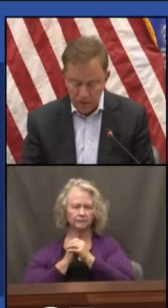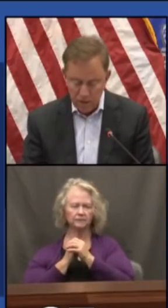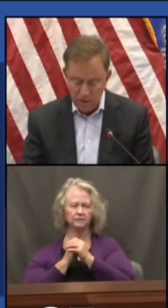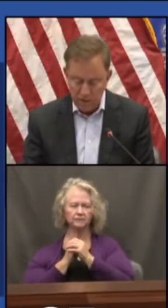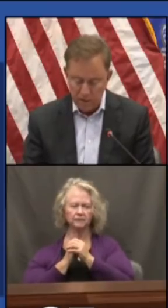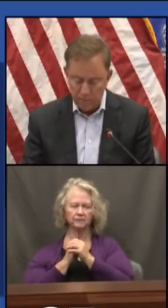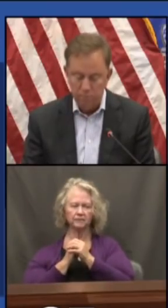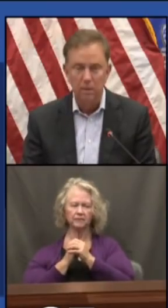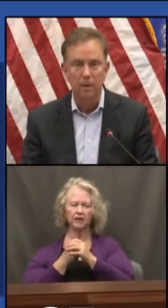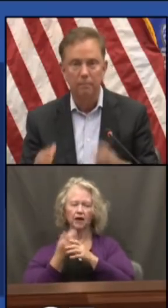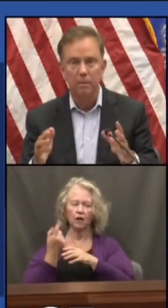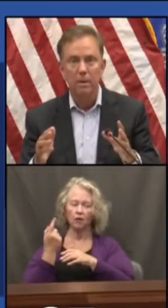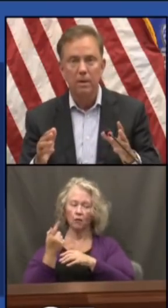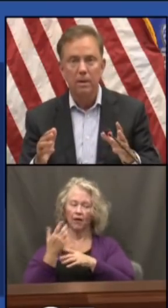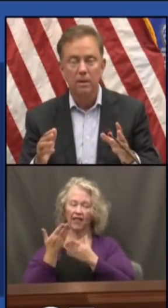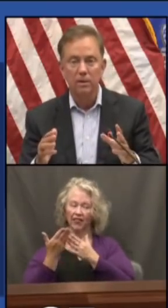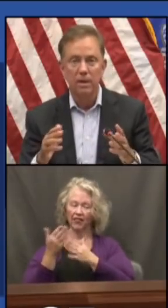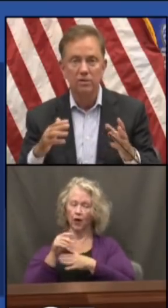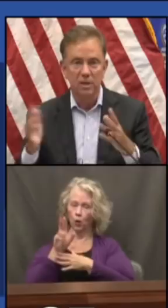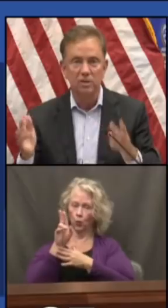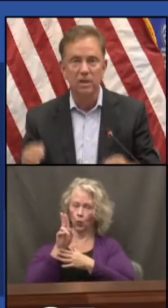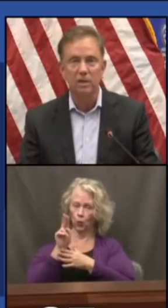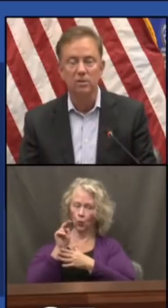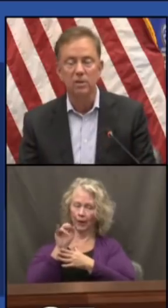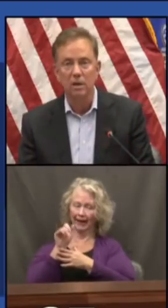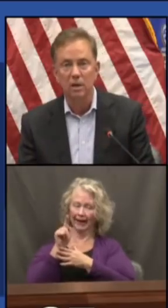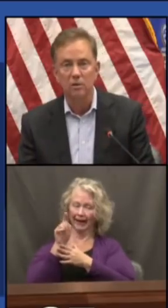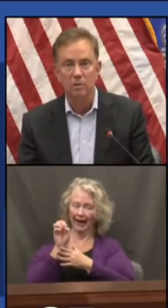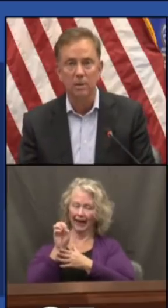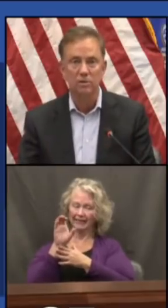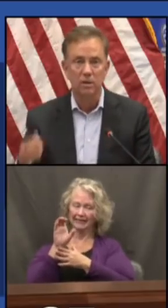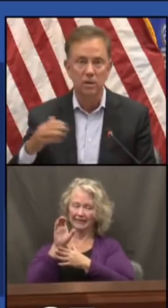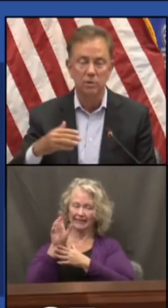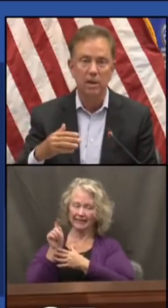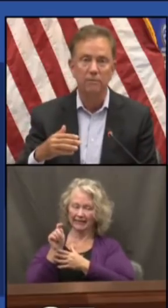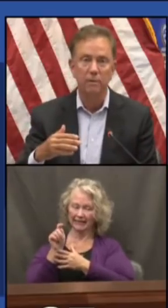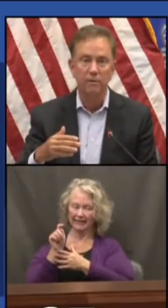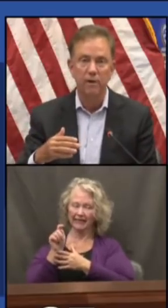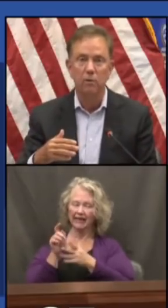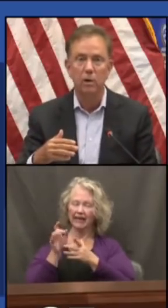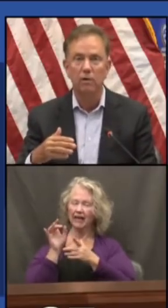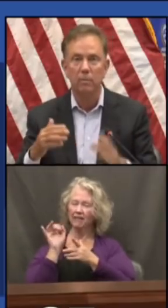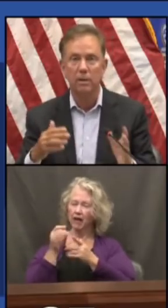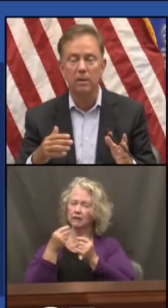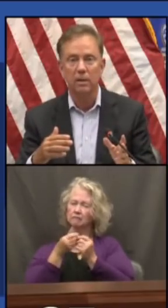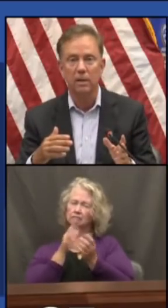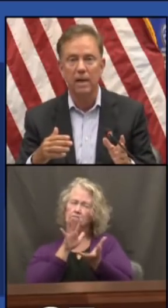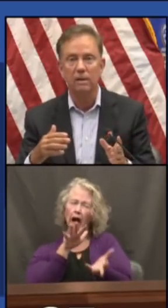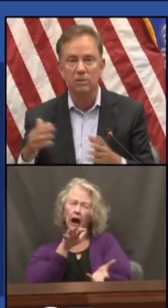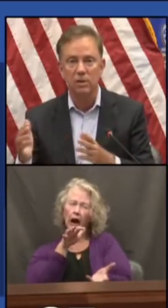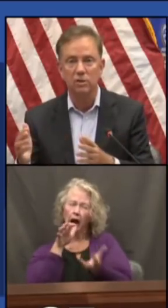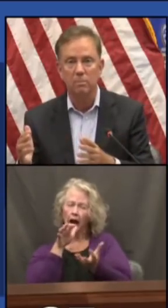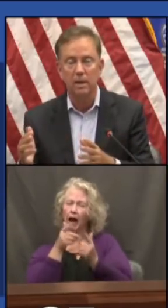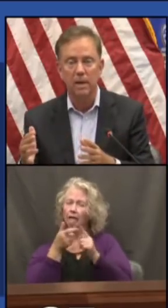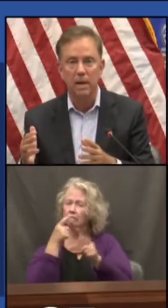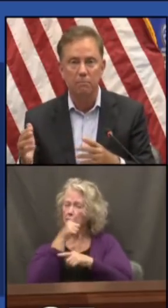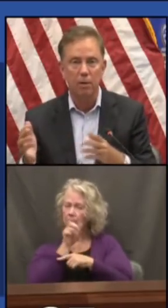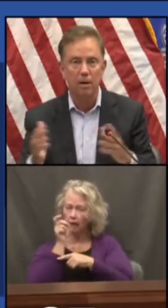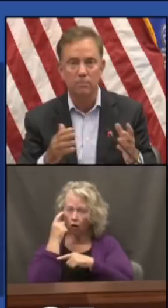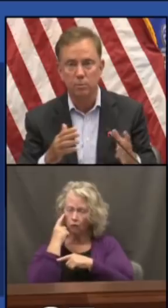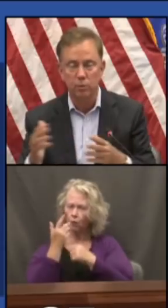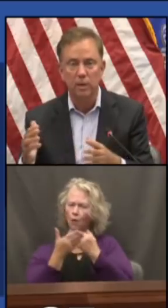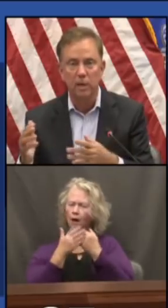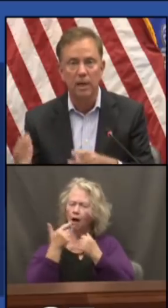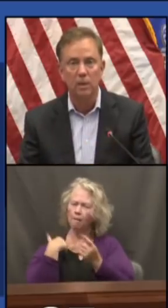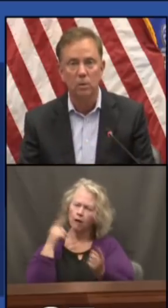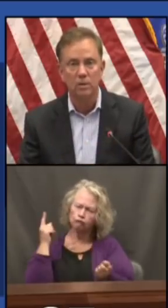the Unite CT. Unite CT is the hundreds of millions of dollars we got from the federal government that allows us to mitigate